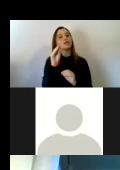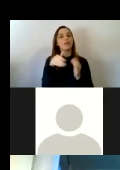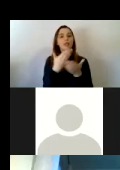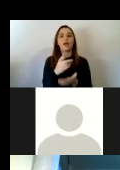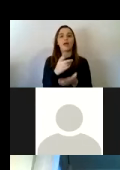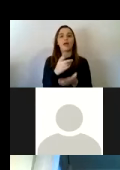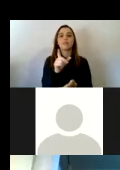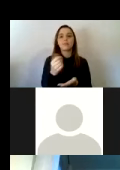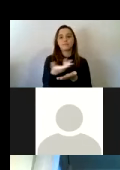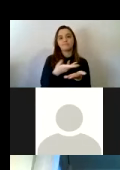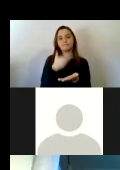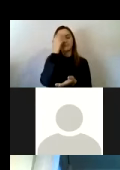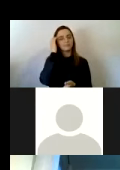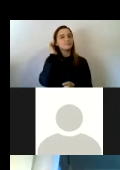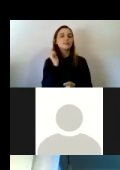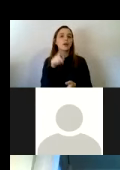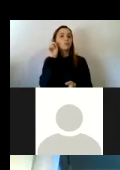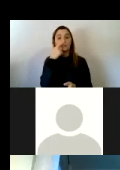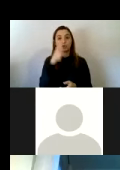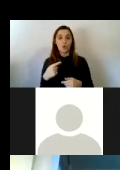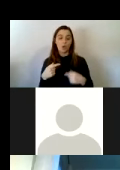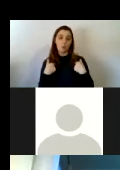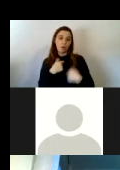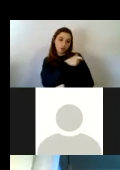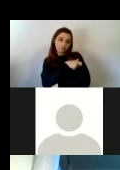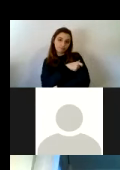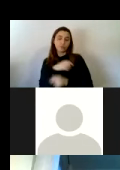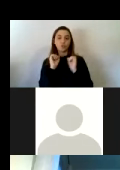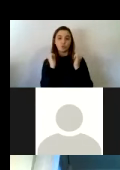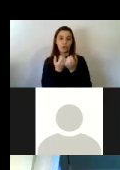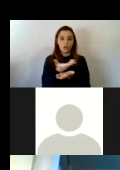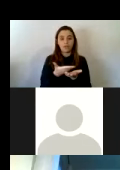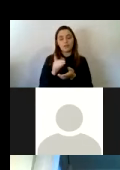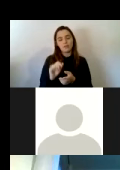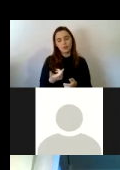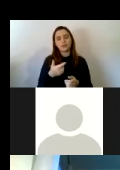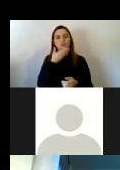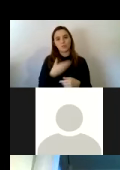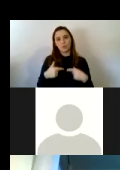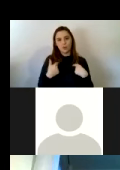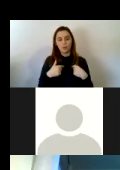that use their own experience in the society and give to other people as well.